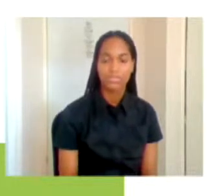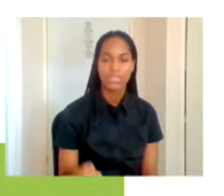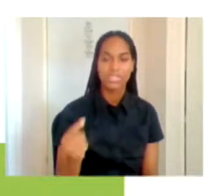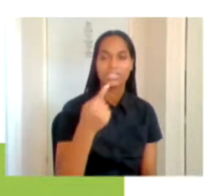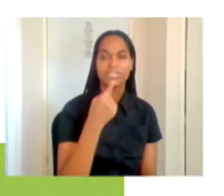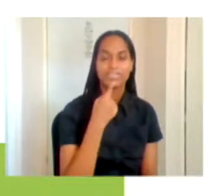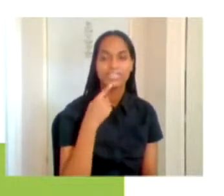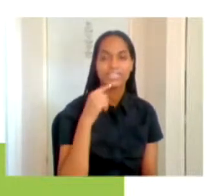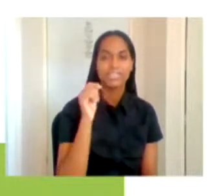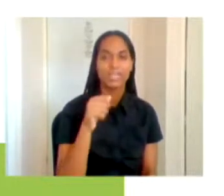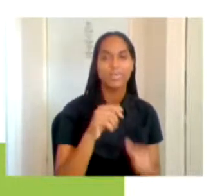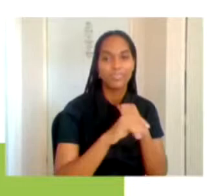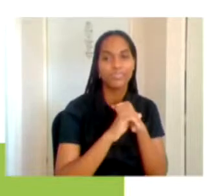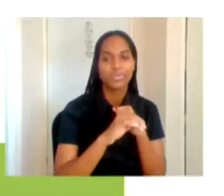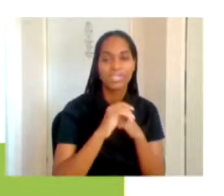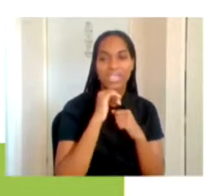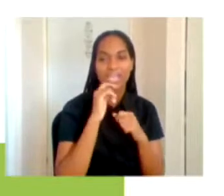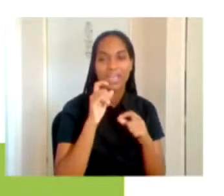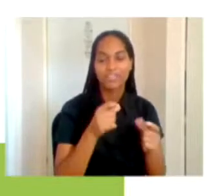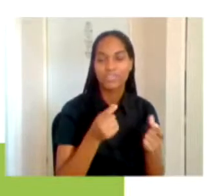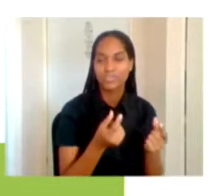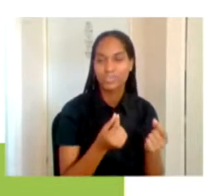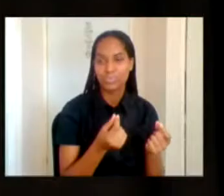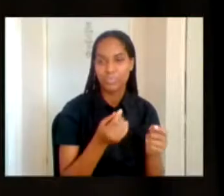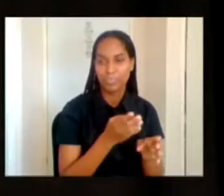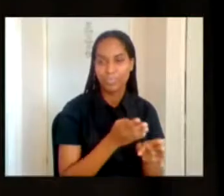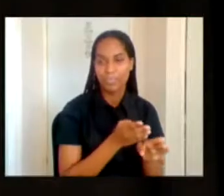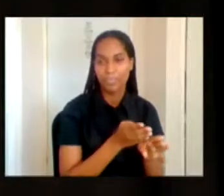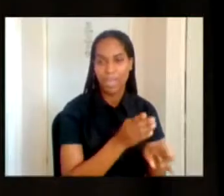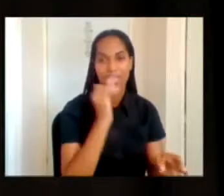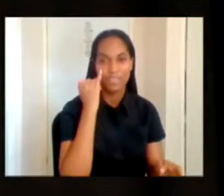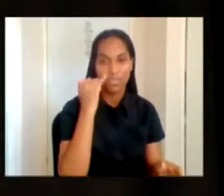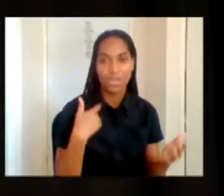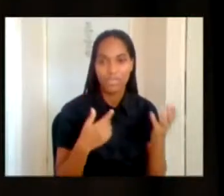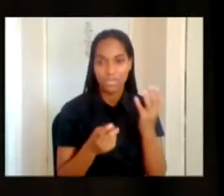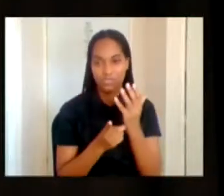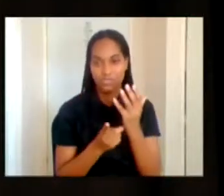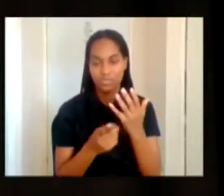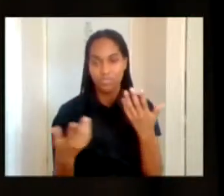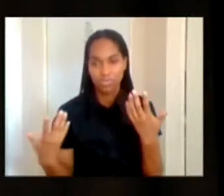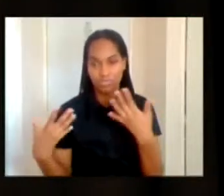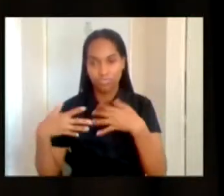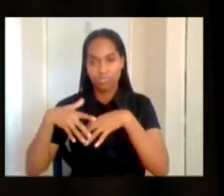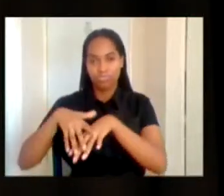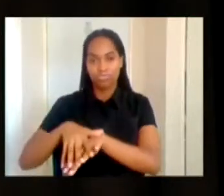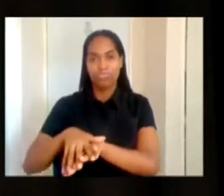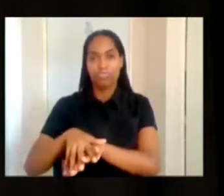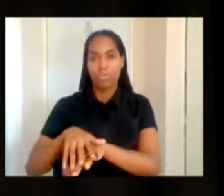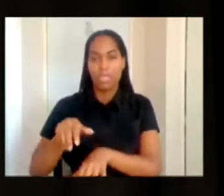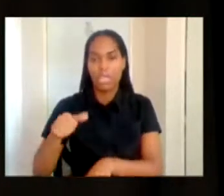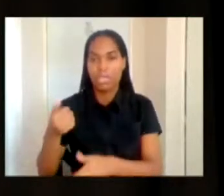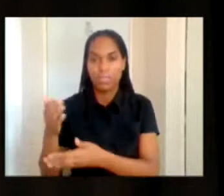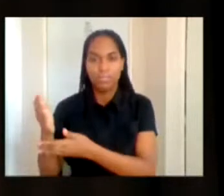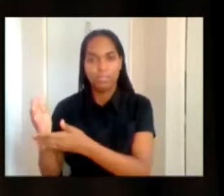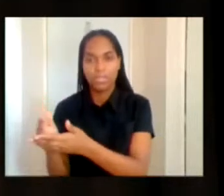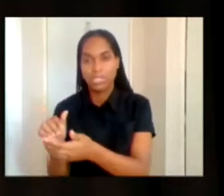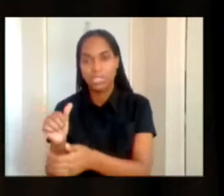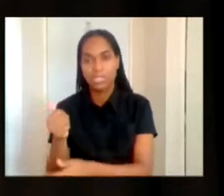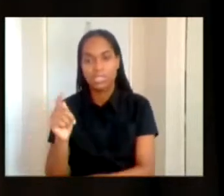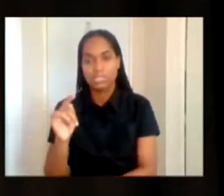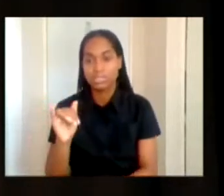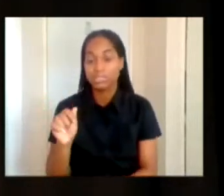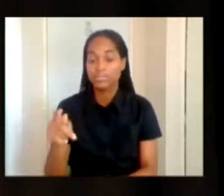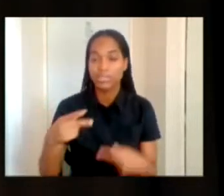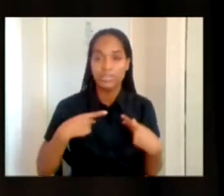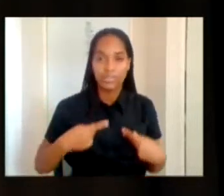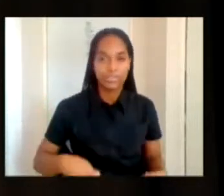have, return path. But if you have a device integrating, other part of kind of other type of, physical layer, as